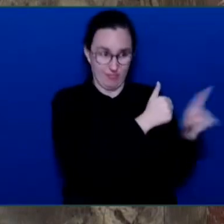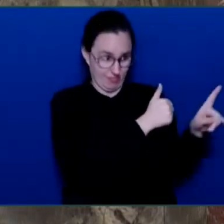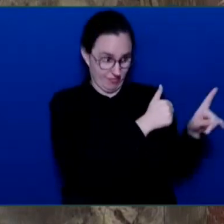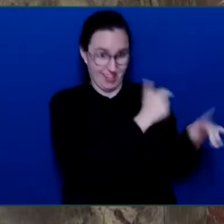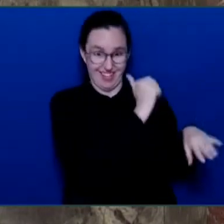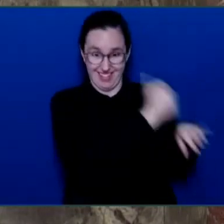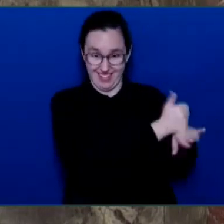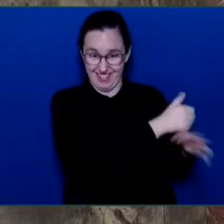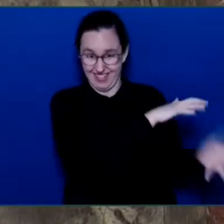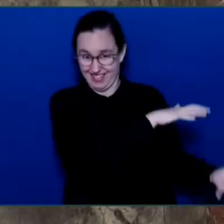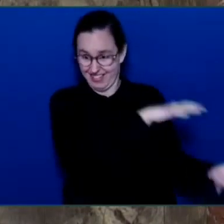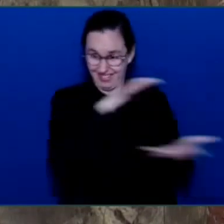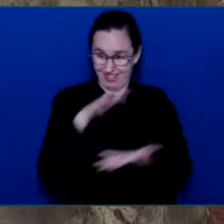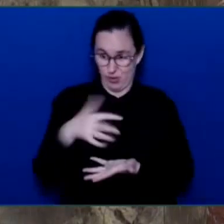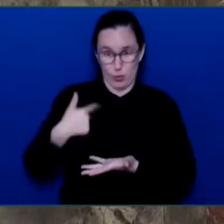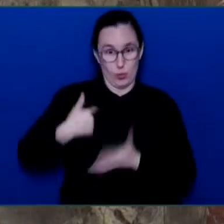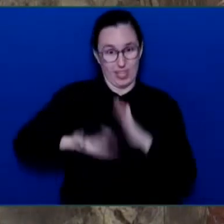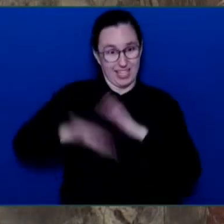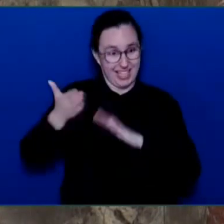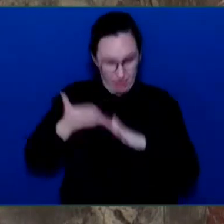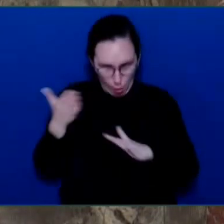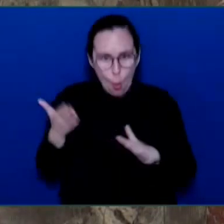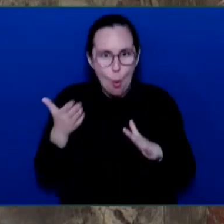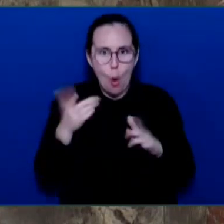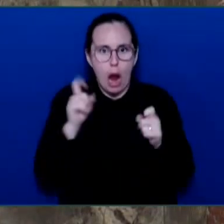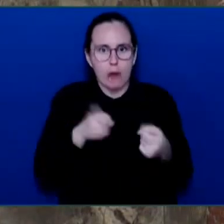make, BC's clean electricity.